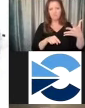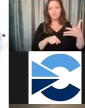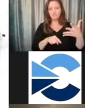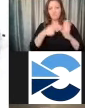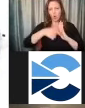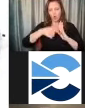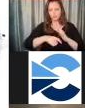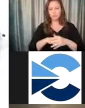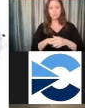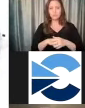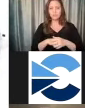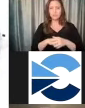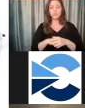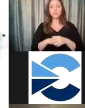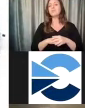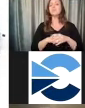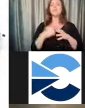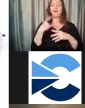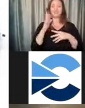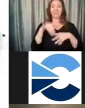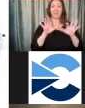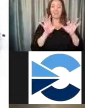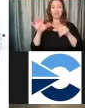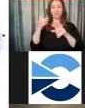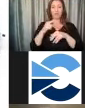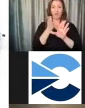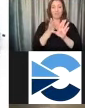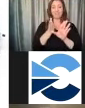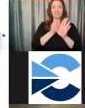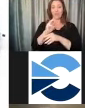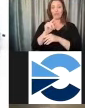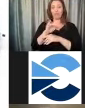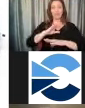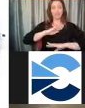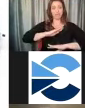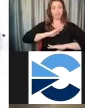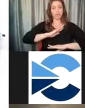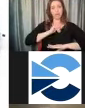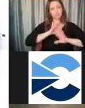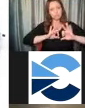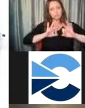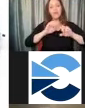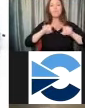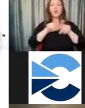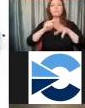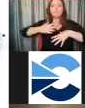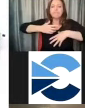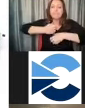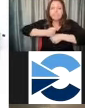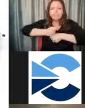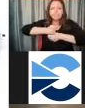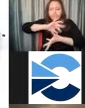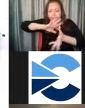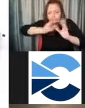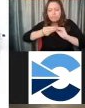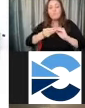articles. Having measures that are psychometrically sound is really important, but the brevity and comprehensiveness of the tool